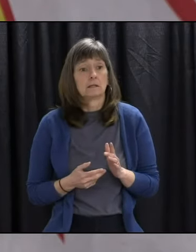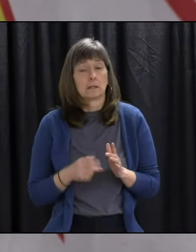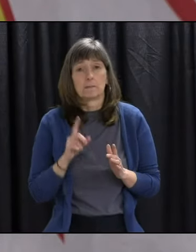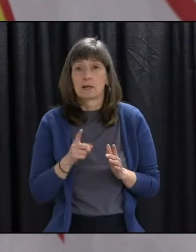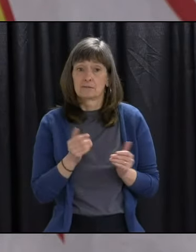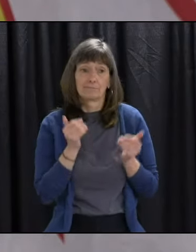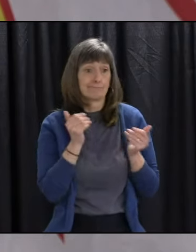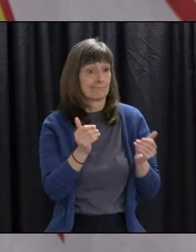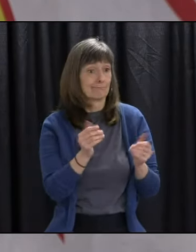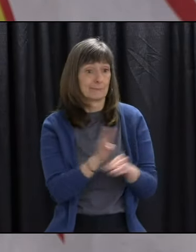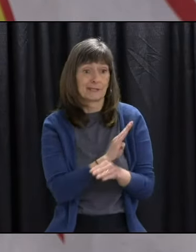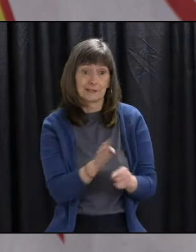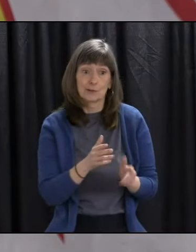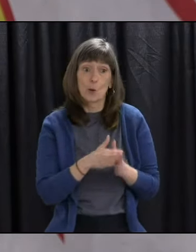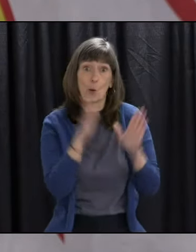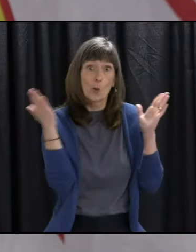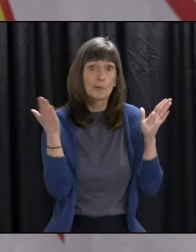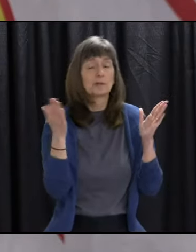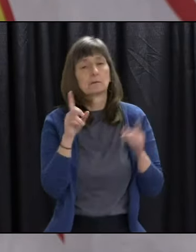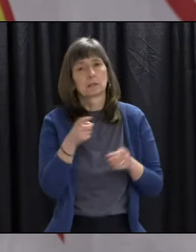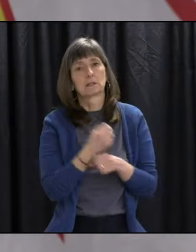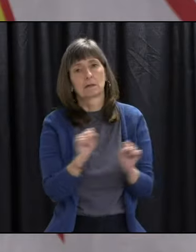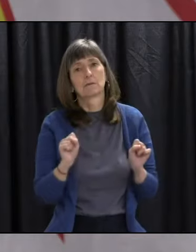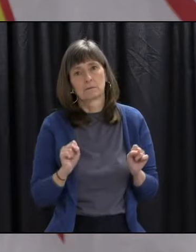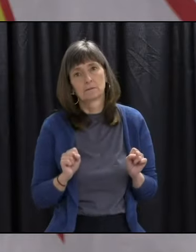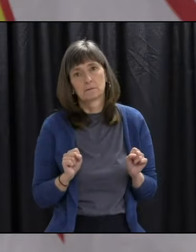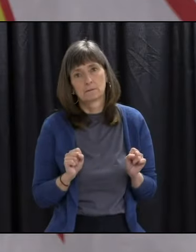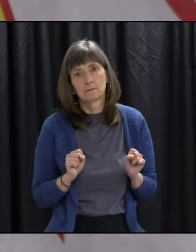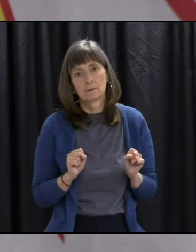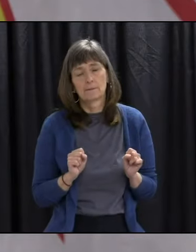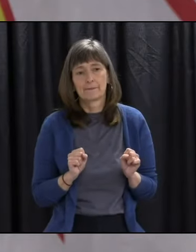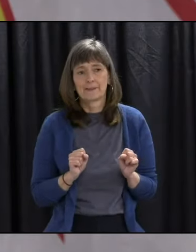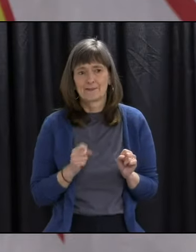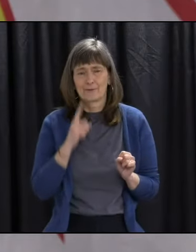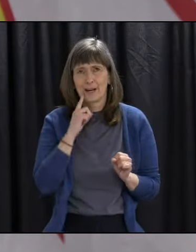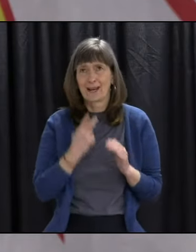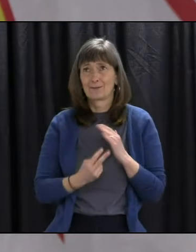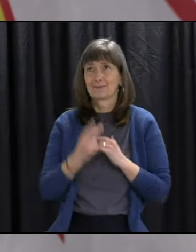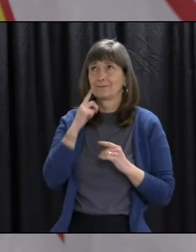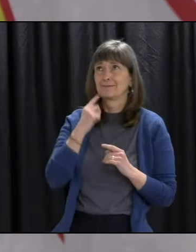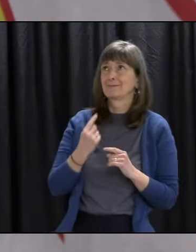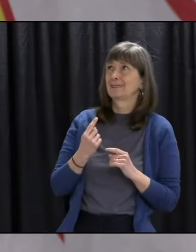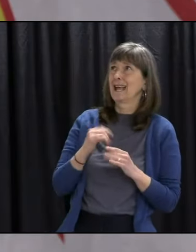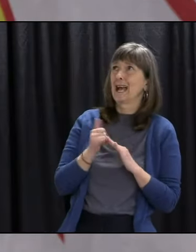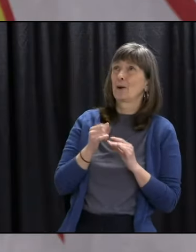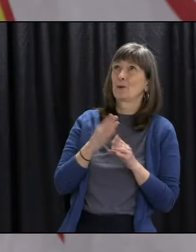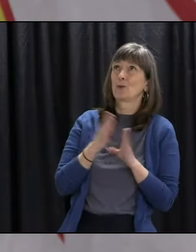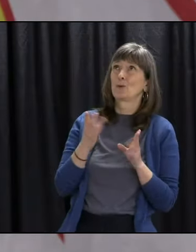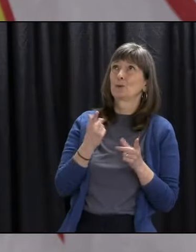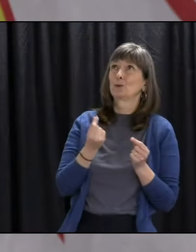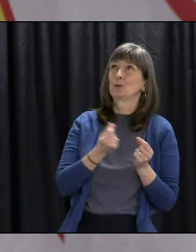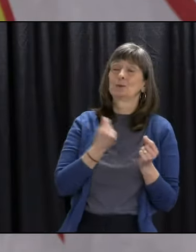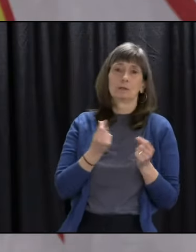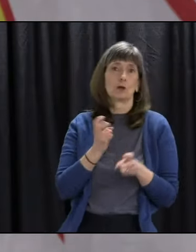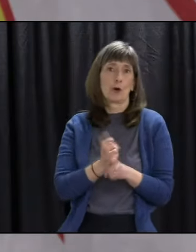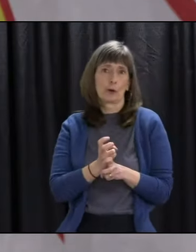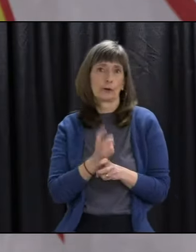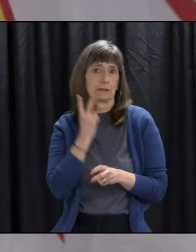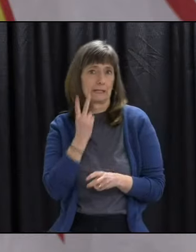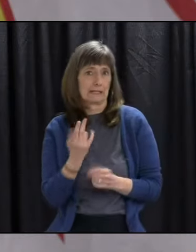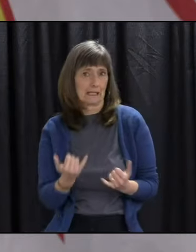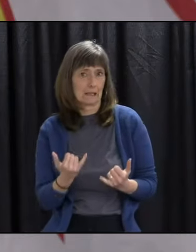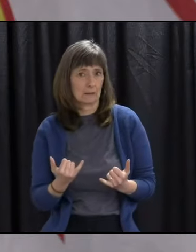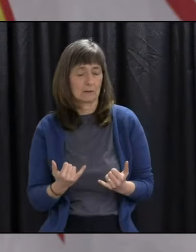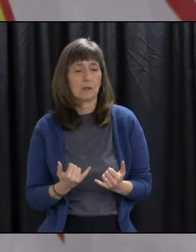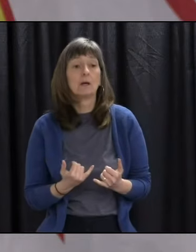safe manner. Right now, it's very difficult to understand, how that could happen in this environment. But we know that the federal government